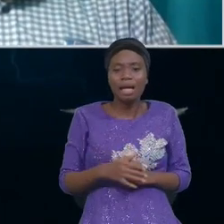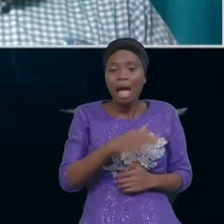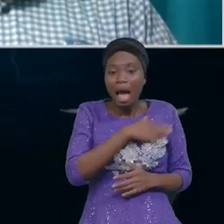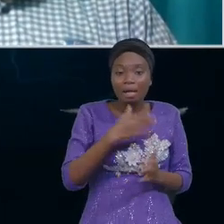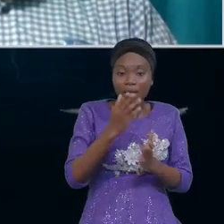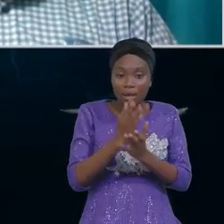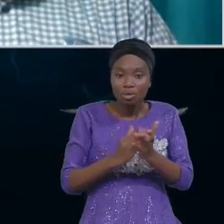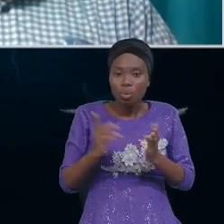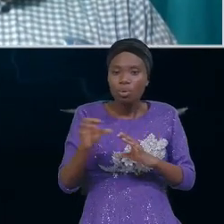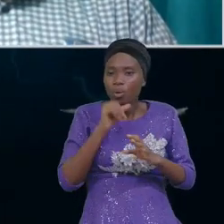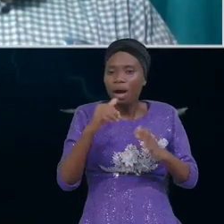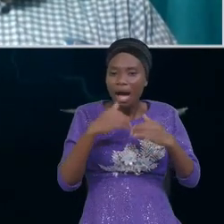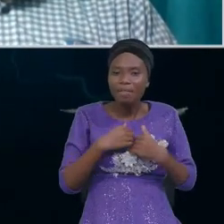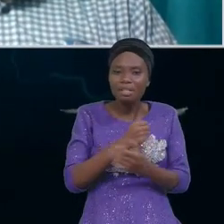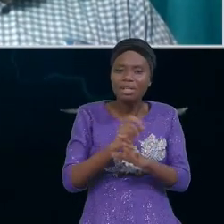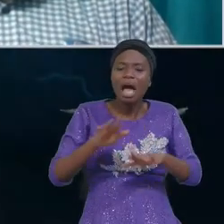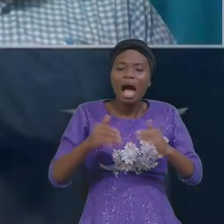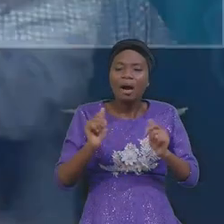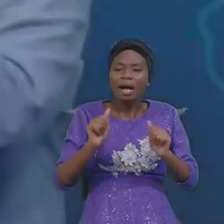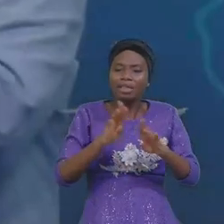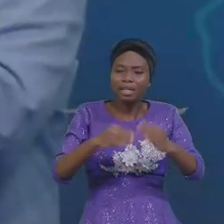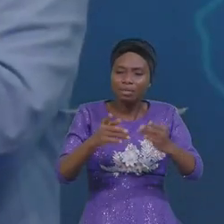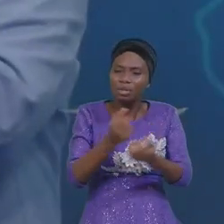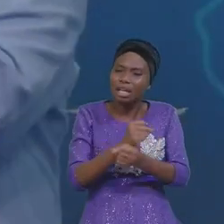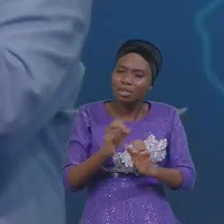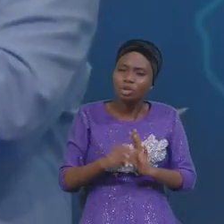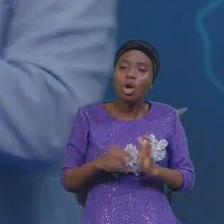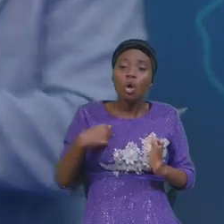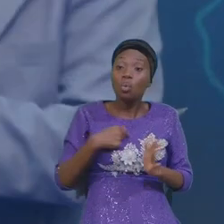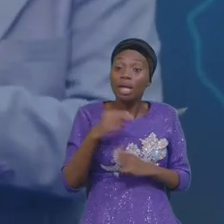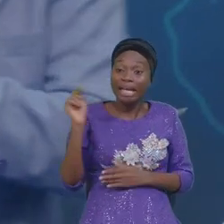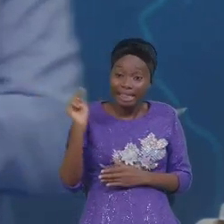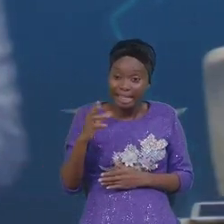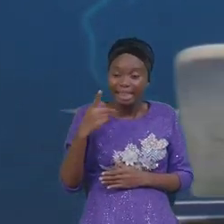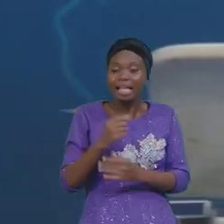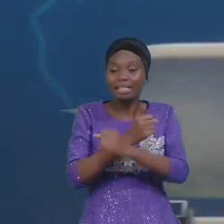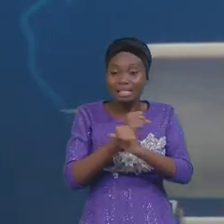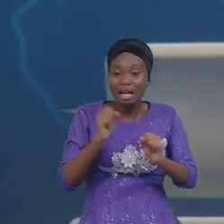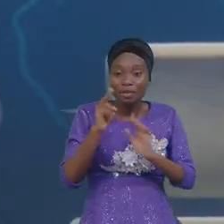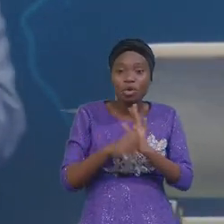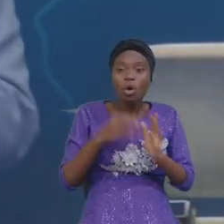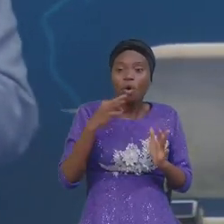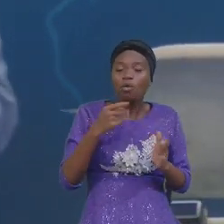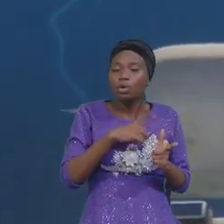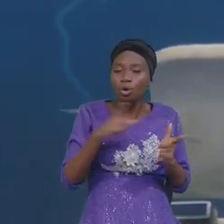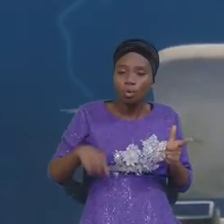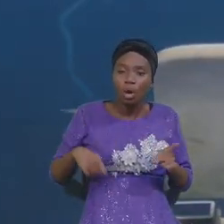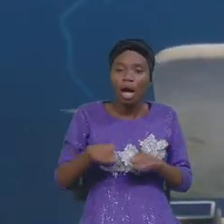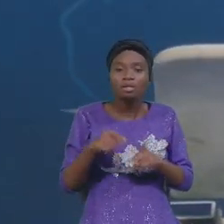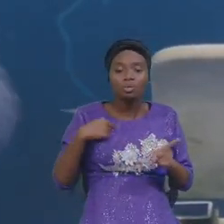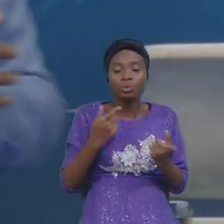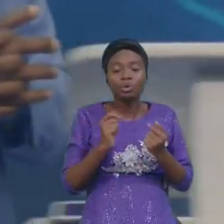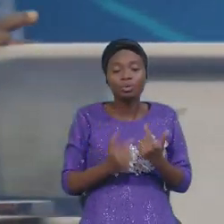have salvation, how can he give you salvation? We need the salvation of the Lord. As you come today,